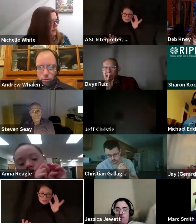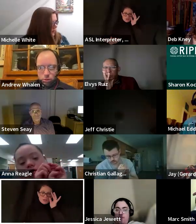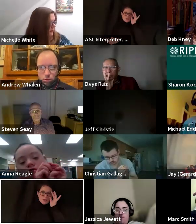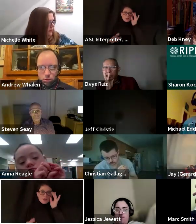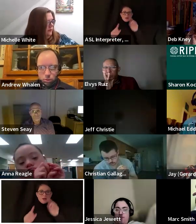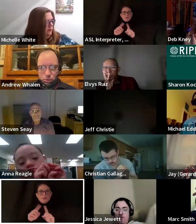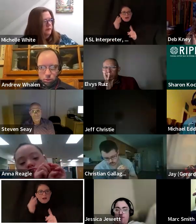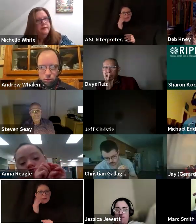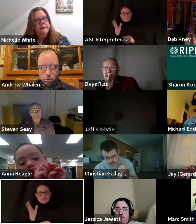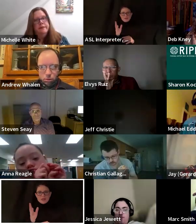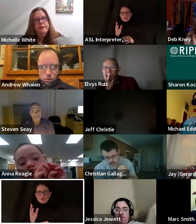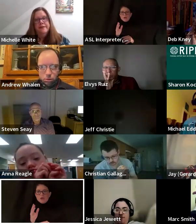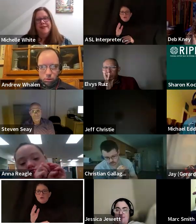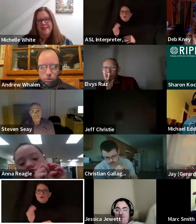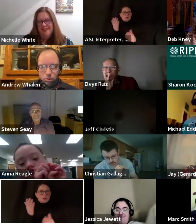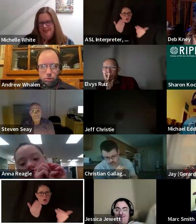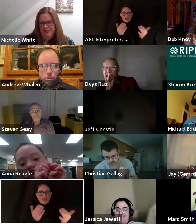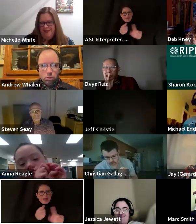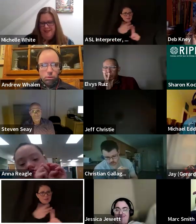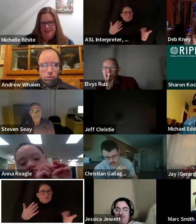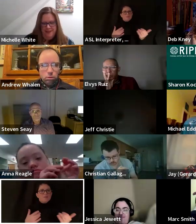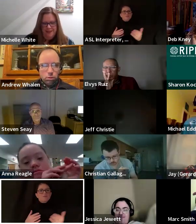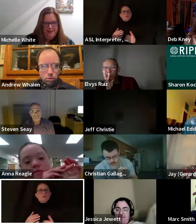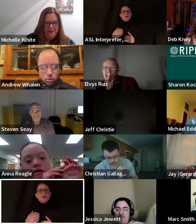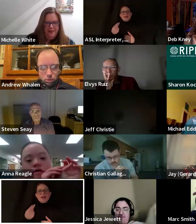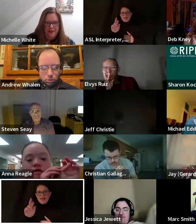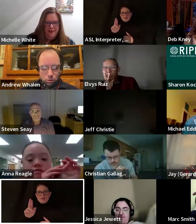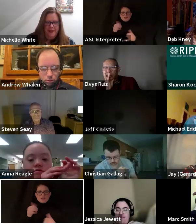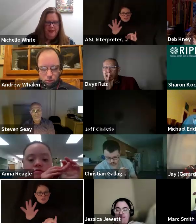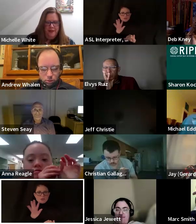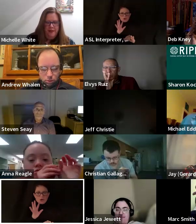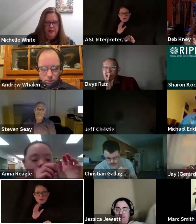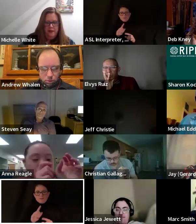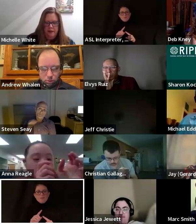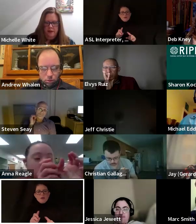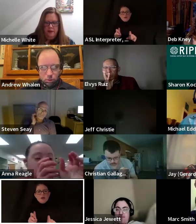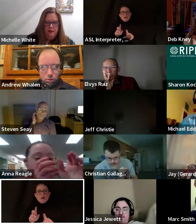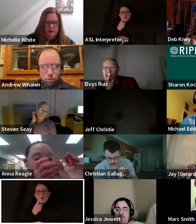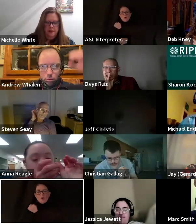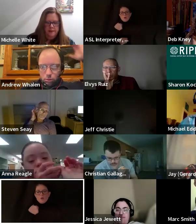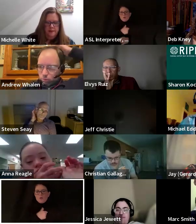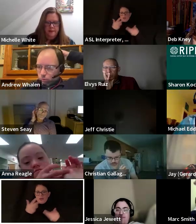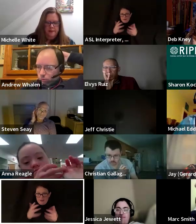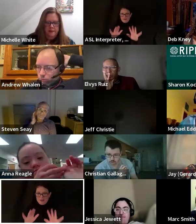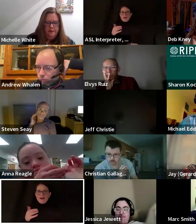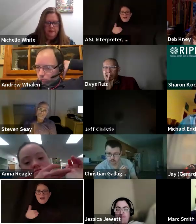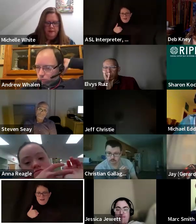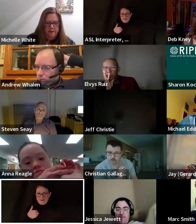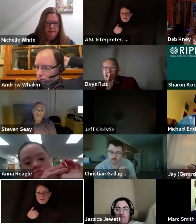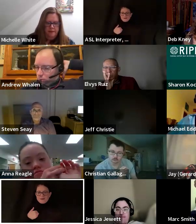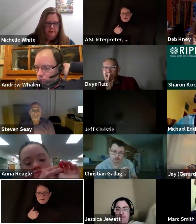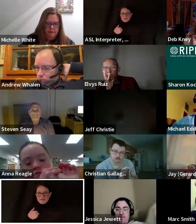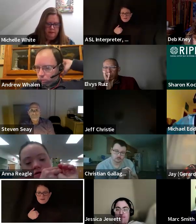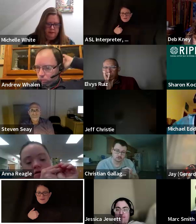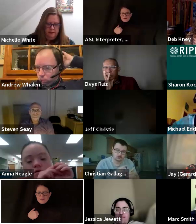say, oops, go ahead. Go ahead, Heather. I was just going to say also, because we did have,